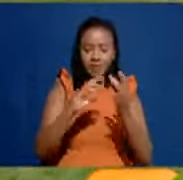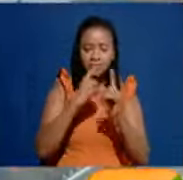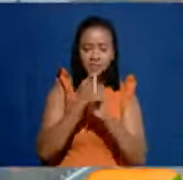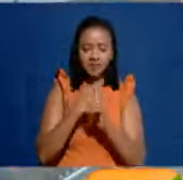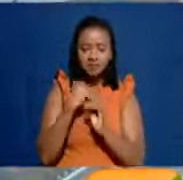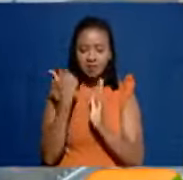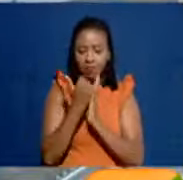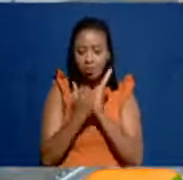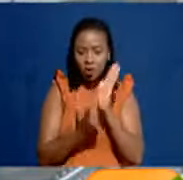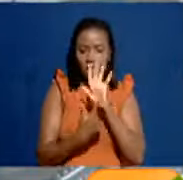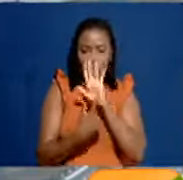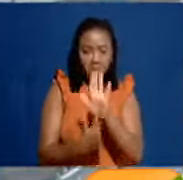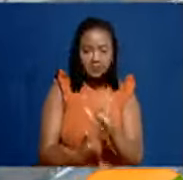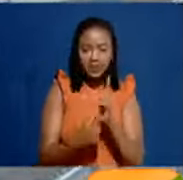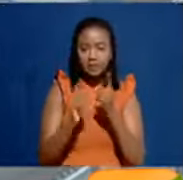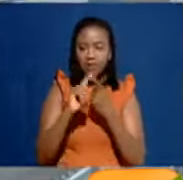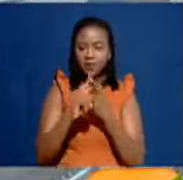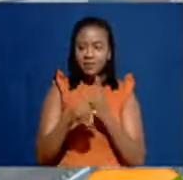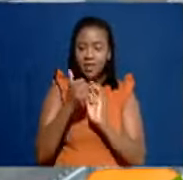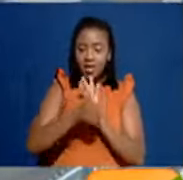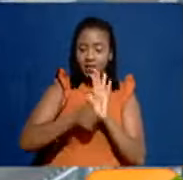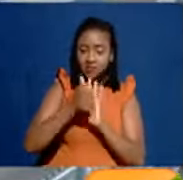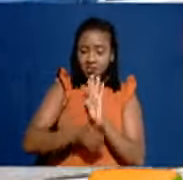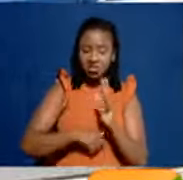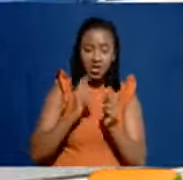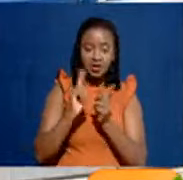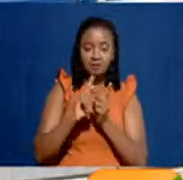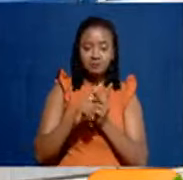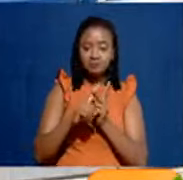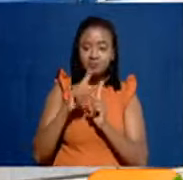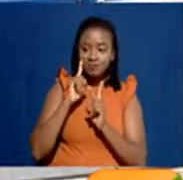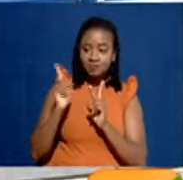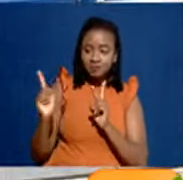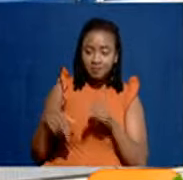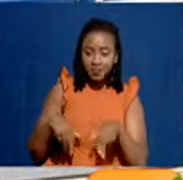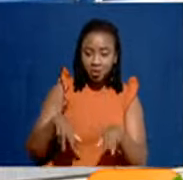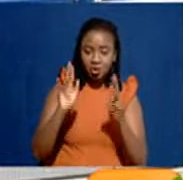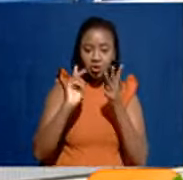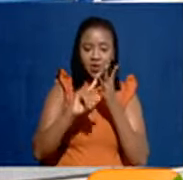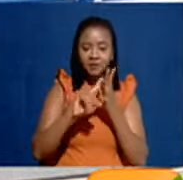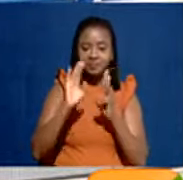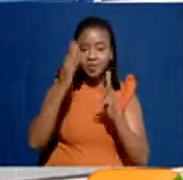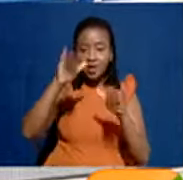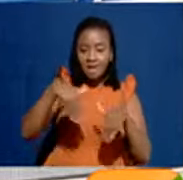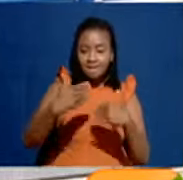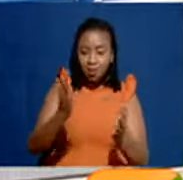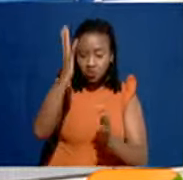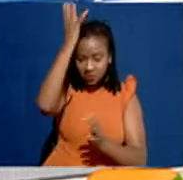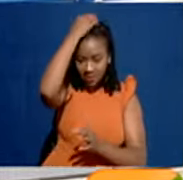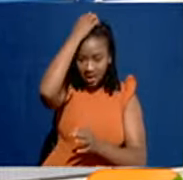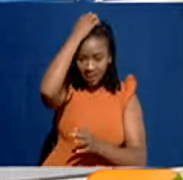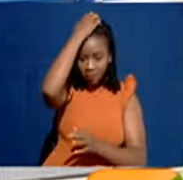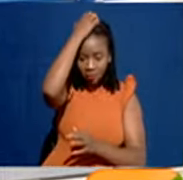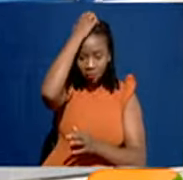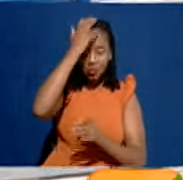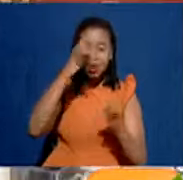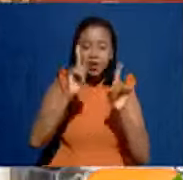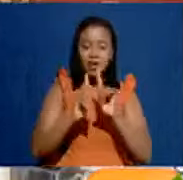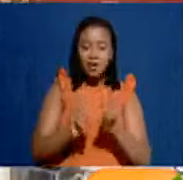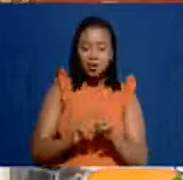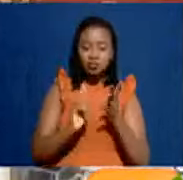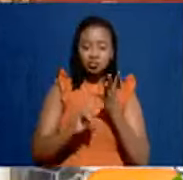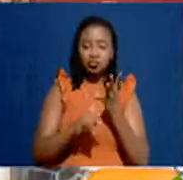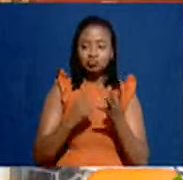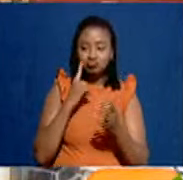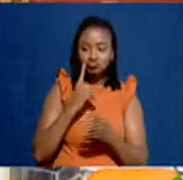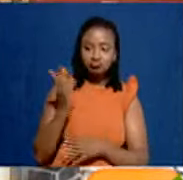projects, including the SGR project, Nairobi Expressway, construction of the Lamu Port, and the Container Terminal